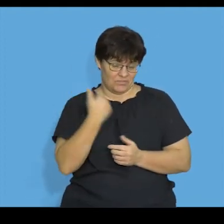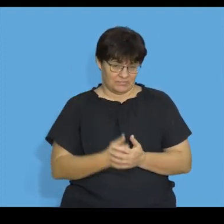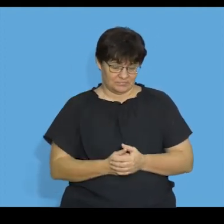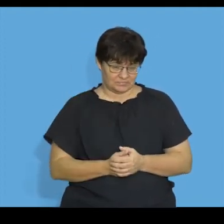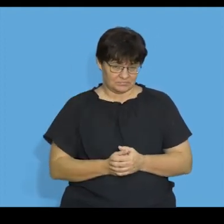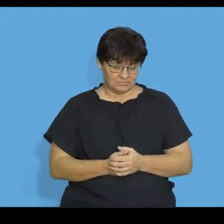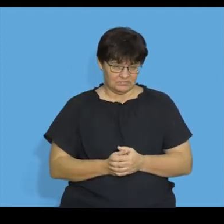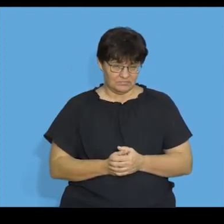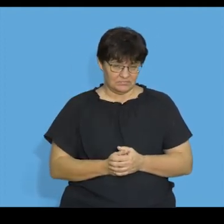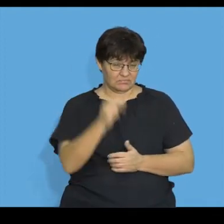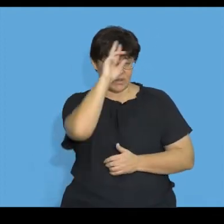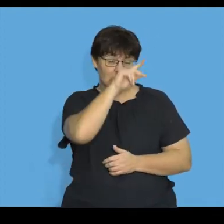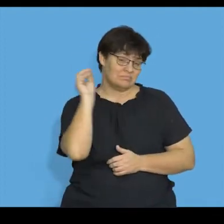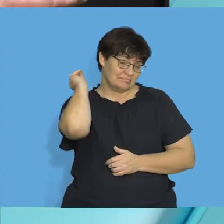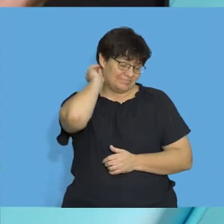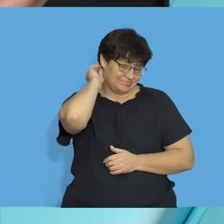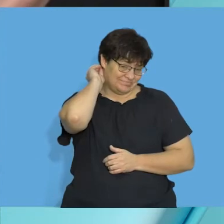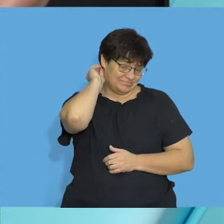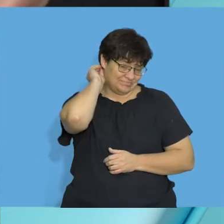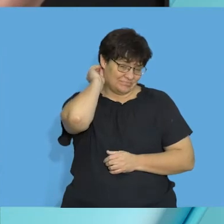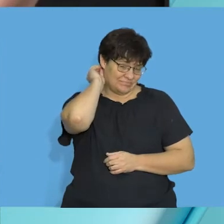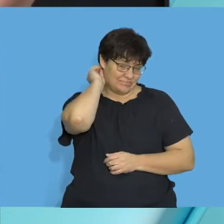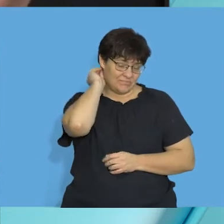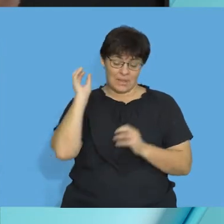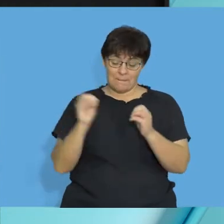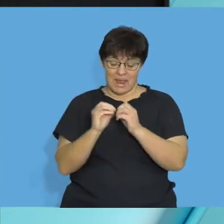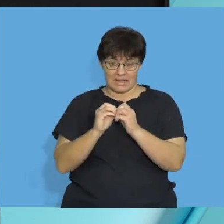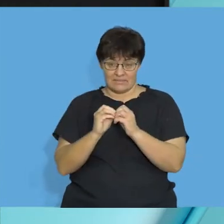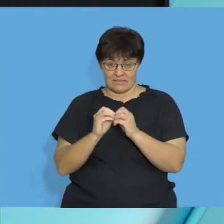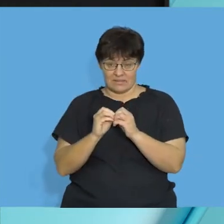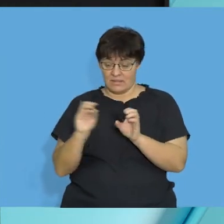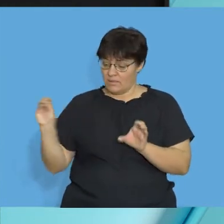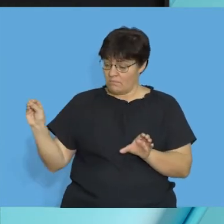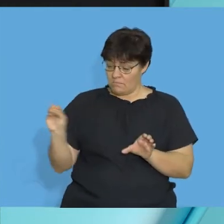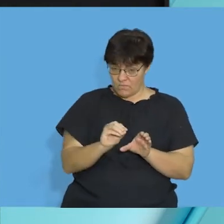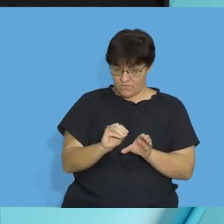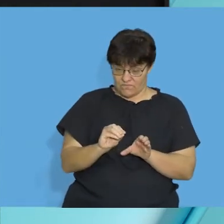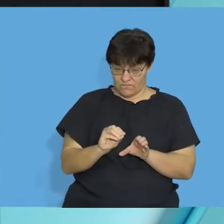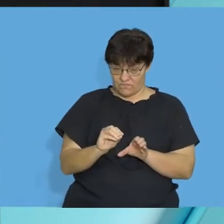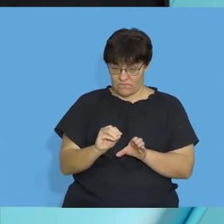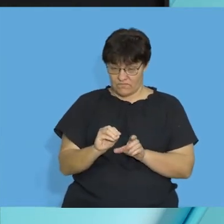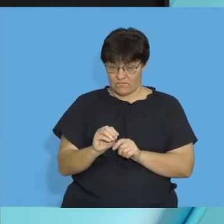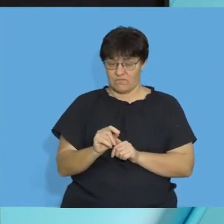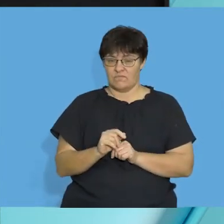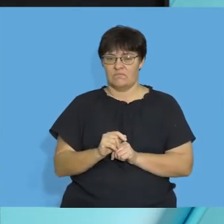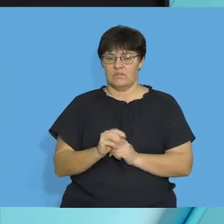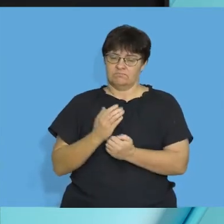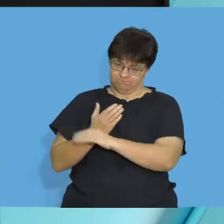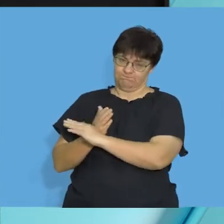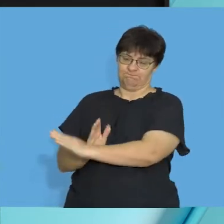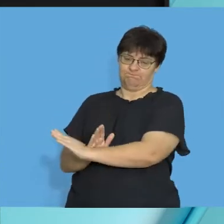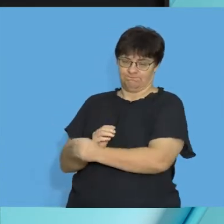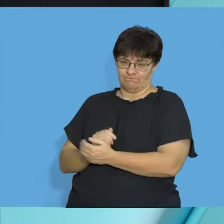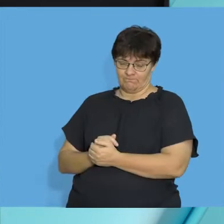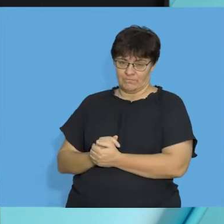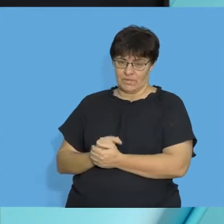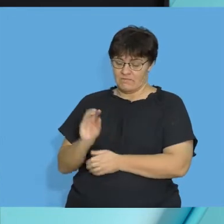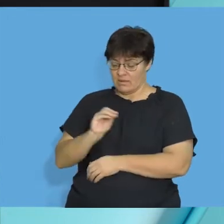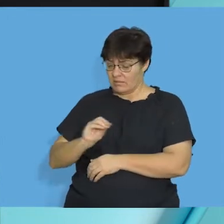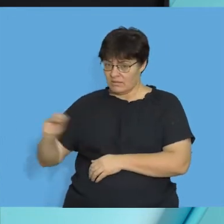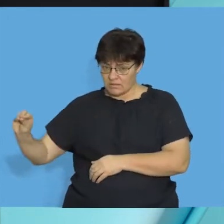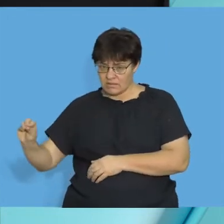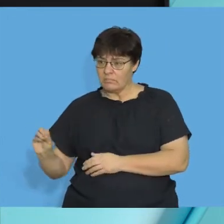So please remember that if the magnet was moving in a different direction, then the current would be